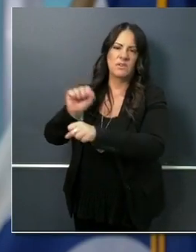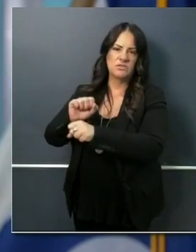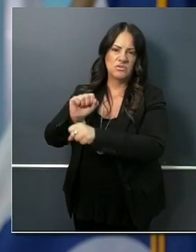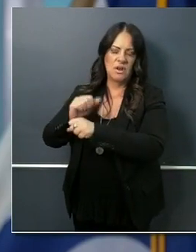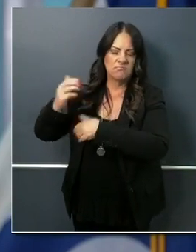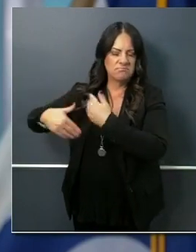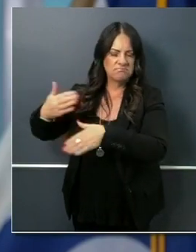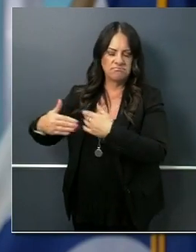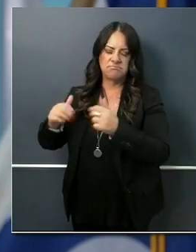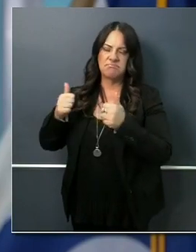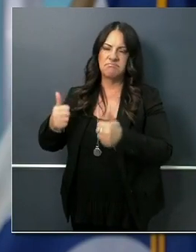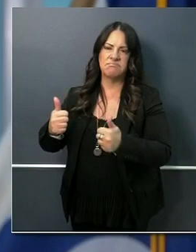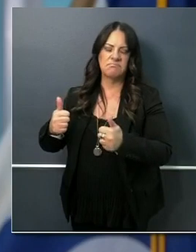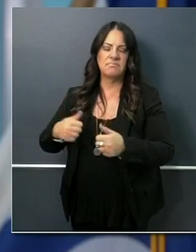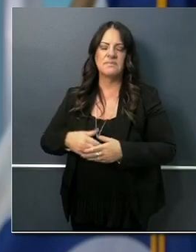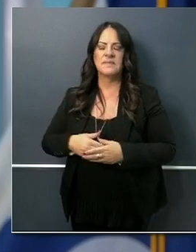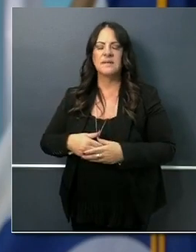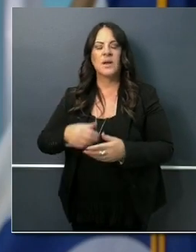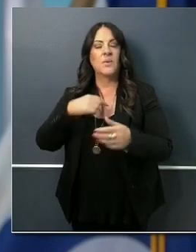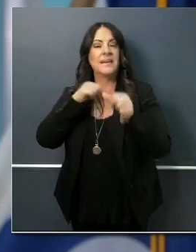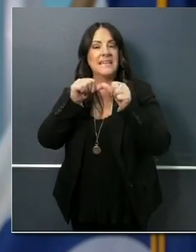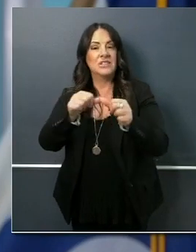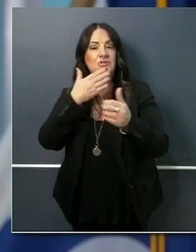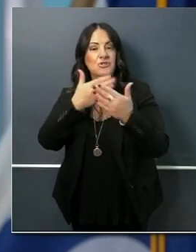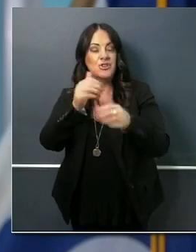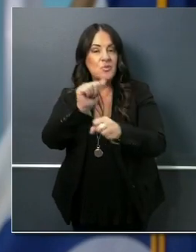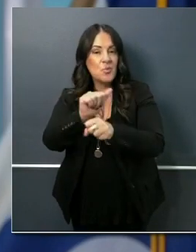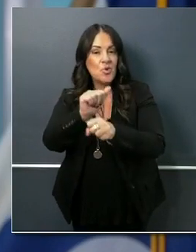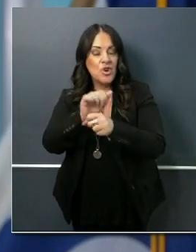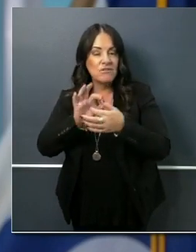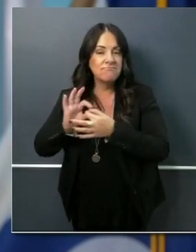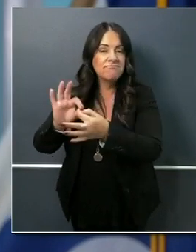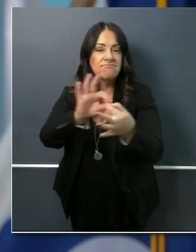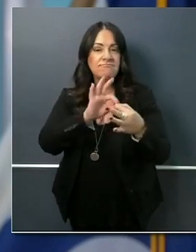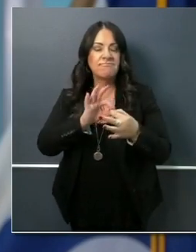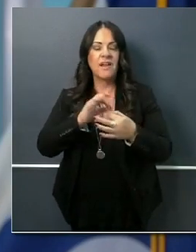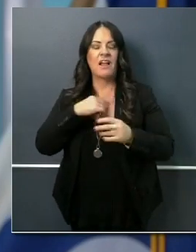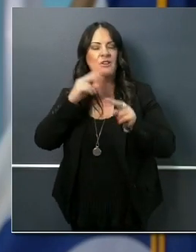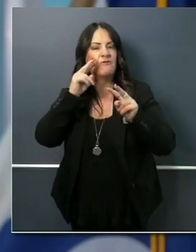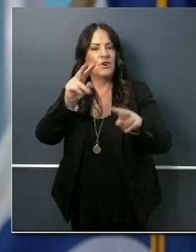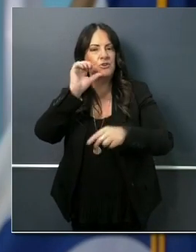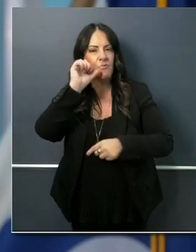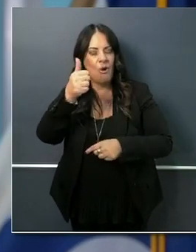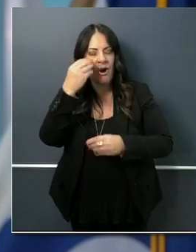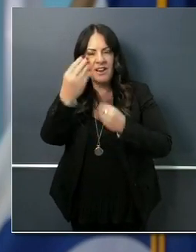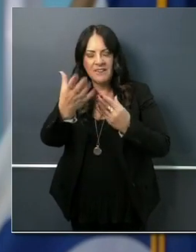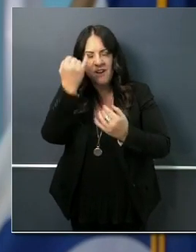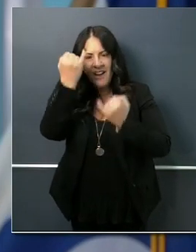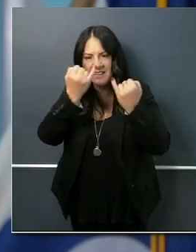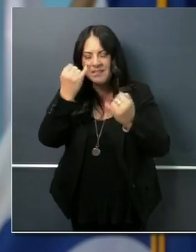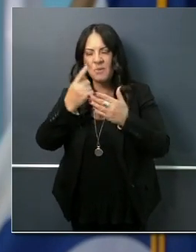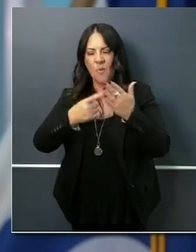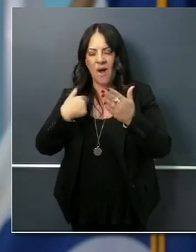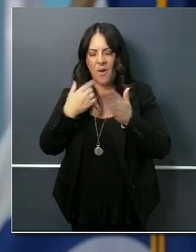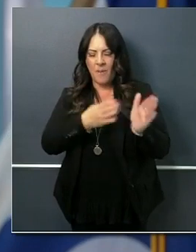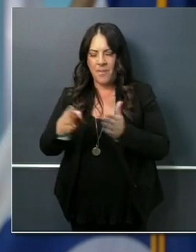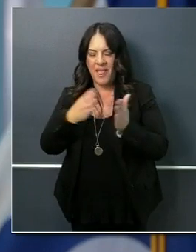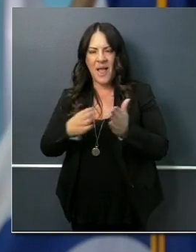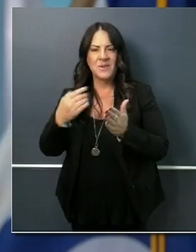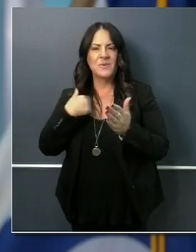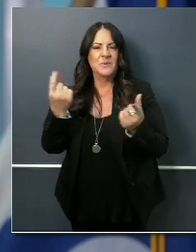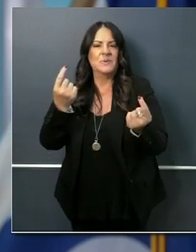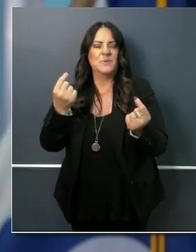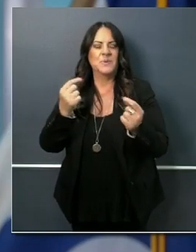let's continue the good work, and I look forward tomorrow talking about some of our new strategies and new information